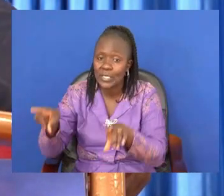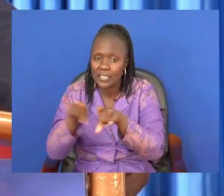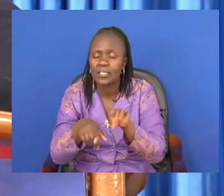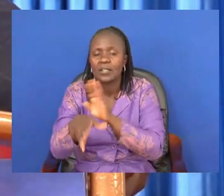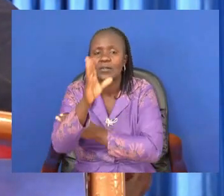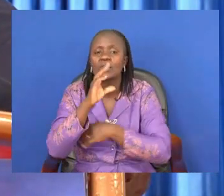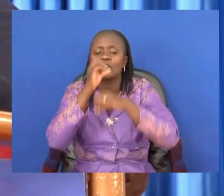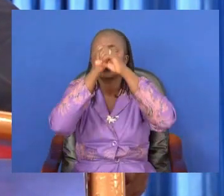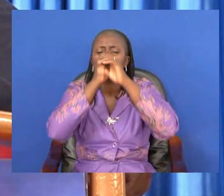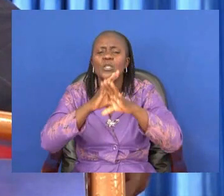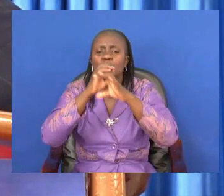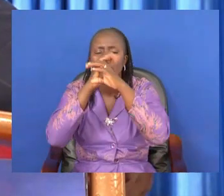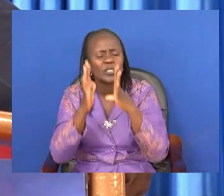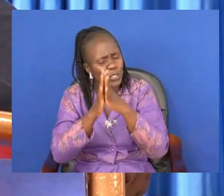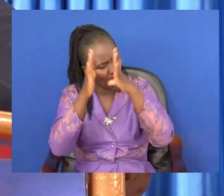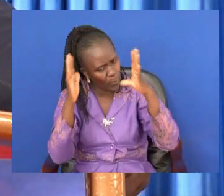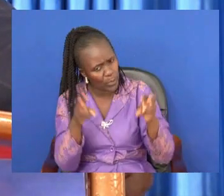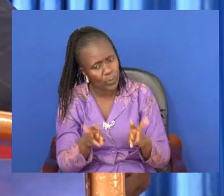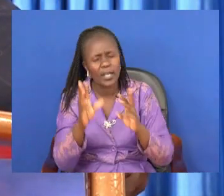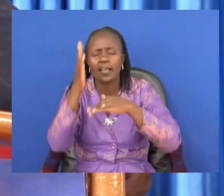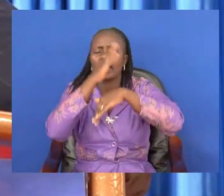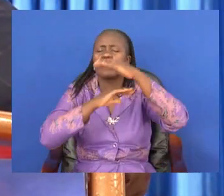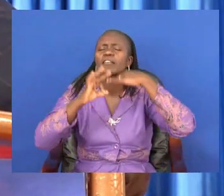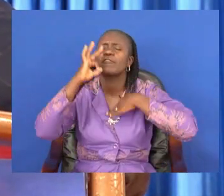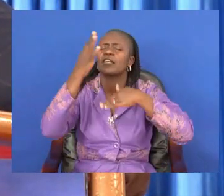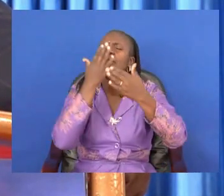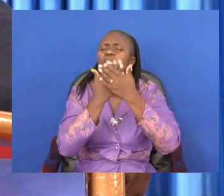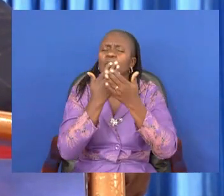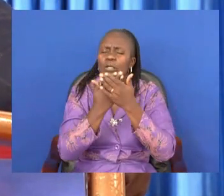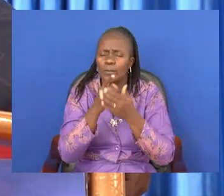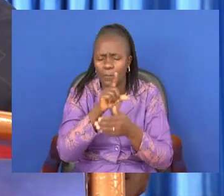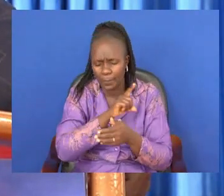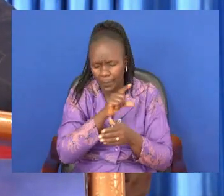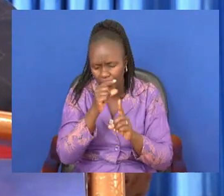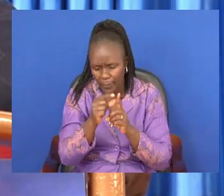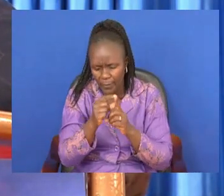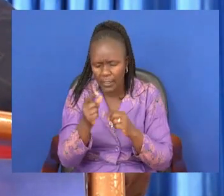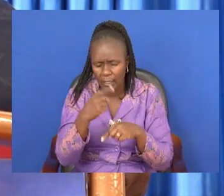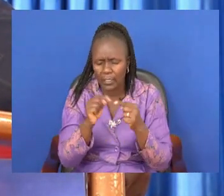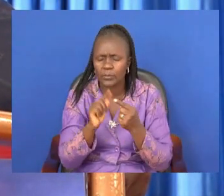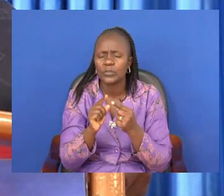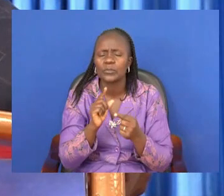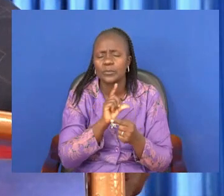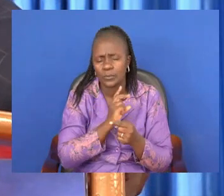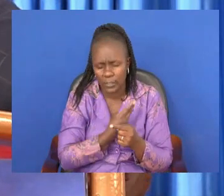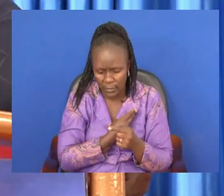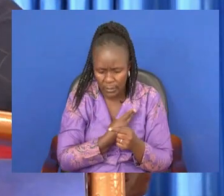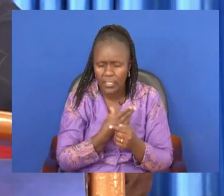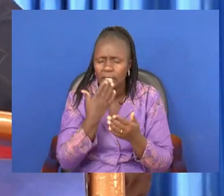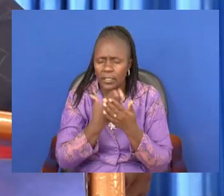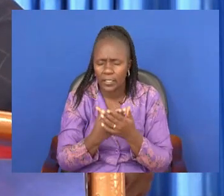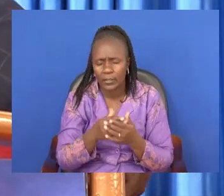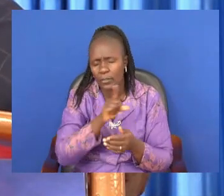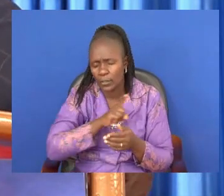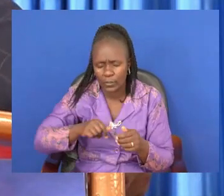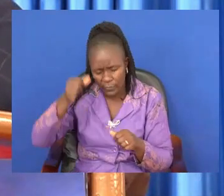God is going to bless you mightily. Heavenly Father, we want to thank you. We want to thank you for the word that has come to us. We thank you, Lord, for